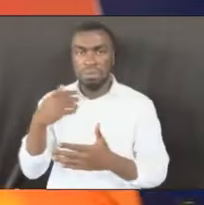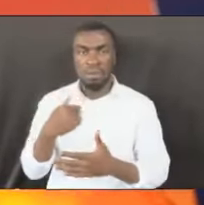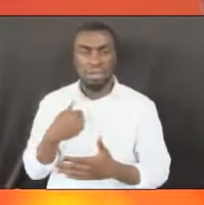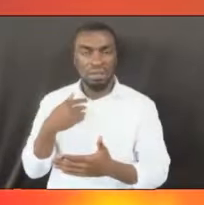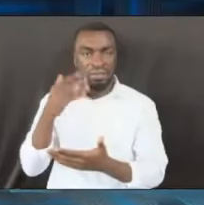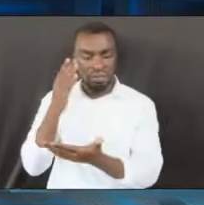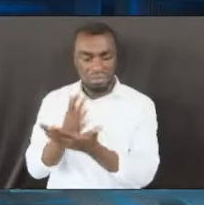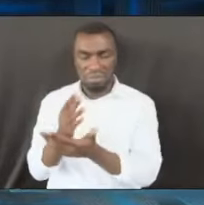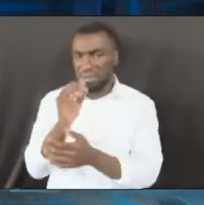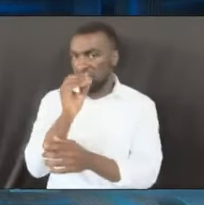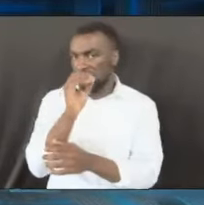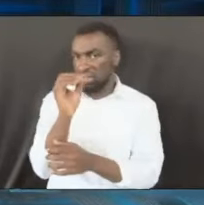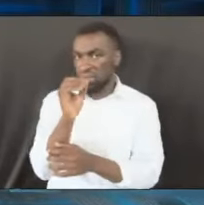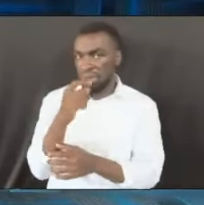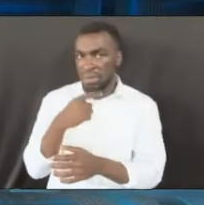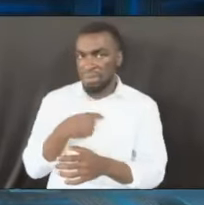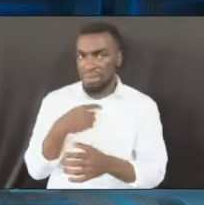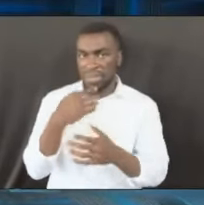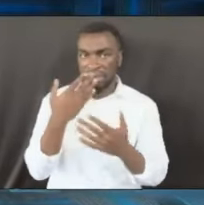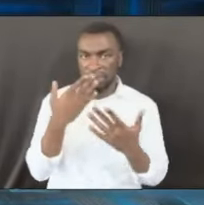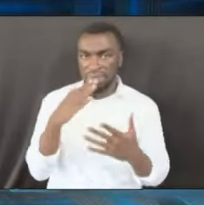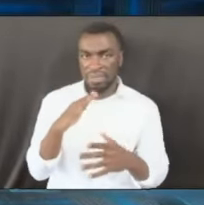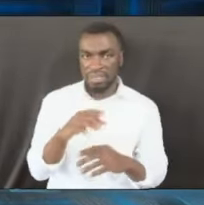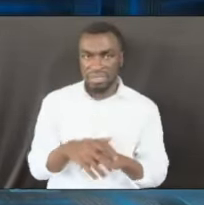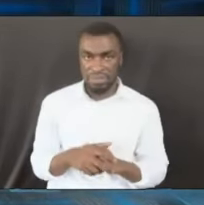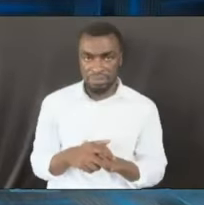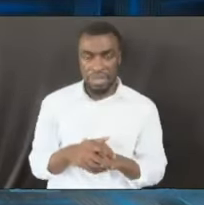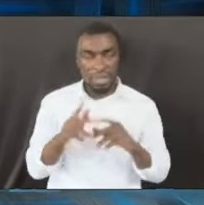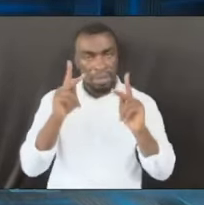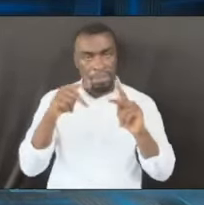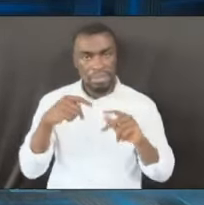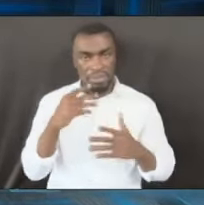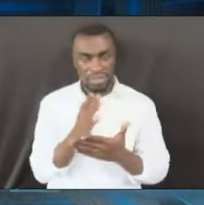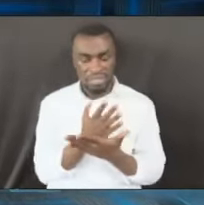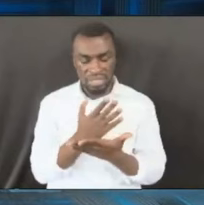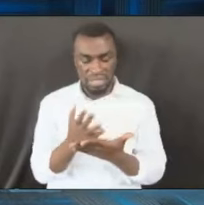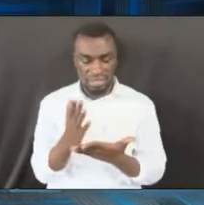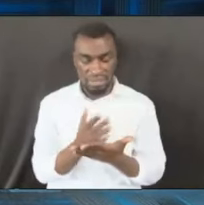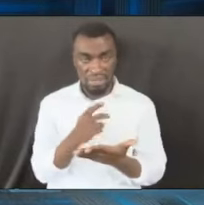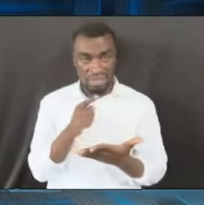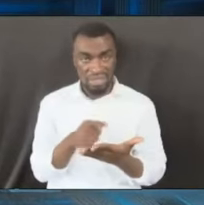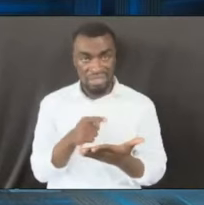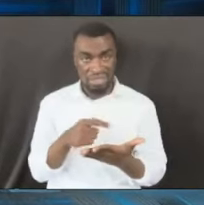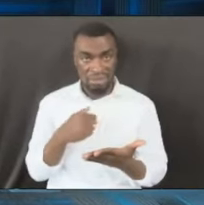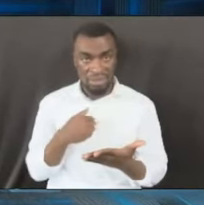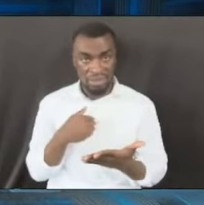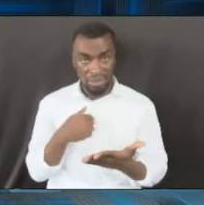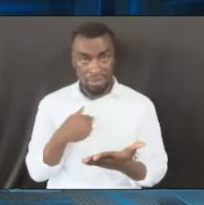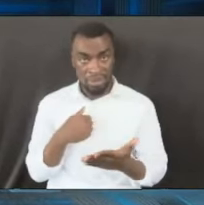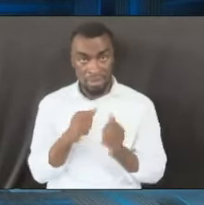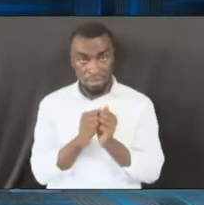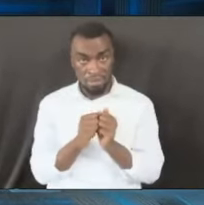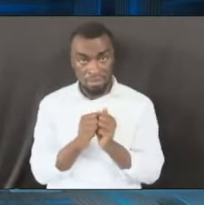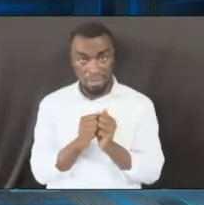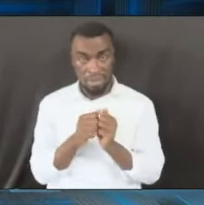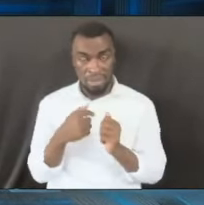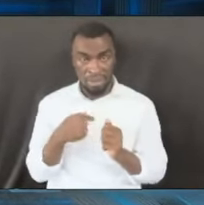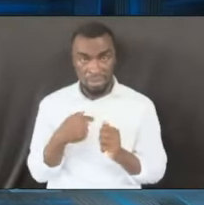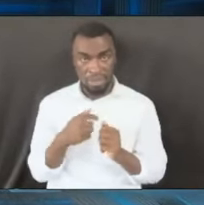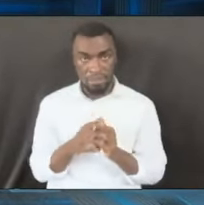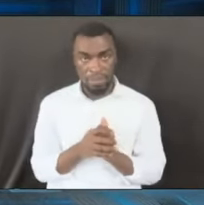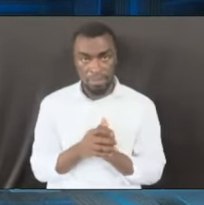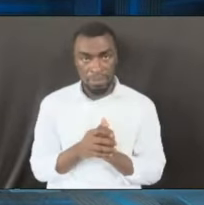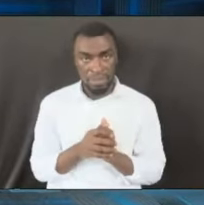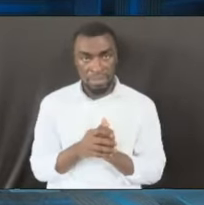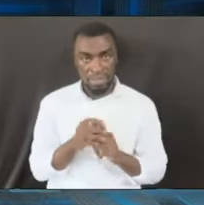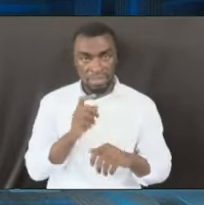I want to finish with this. Somebody shared this with me just after I preached this message here. When you see me close the Bible,